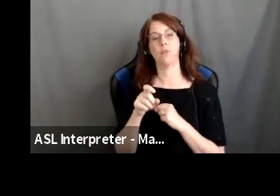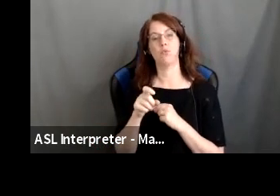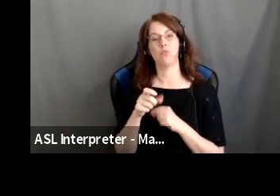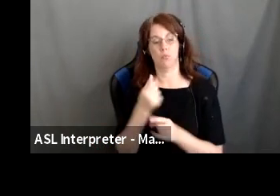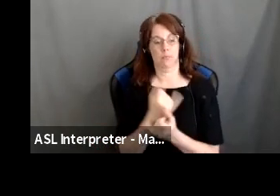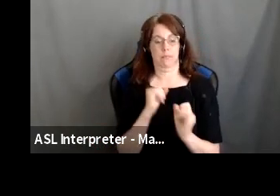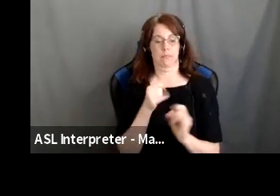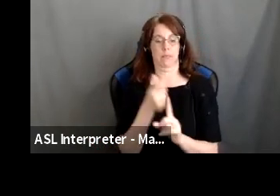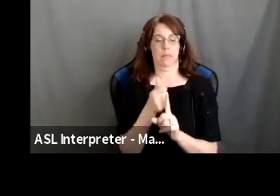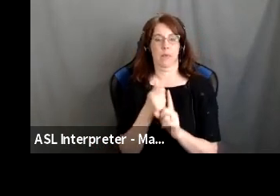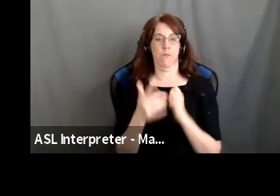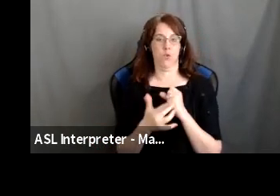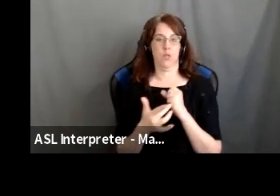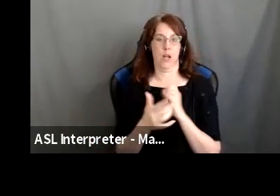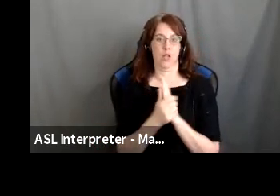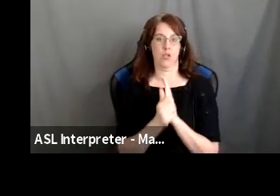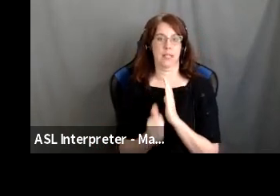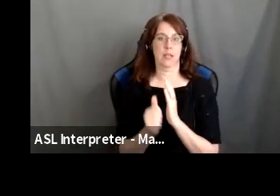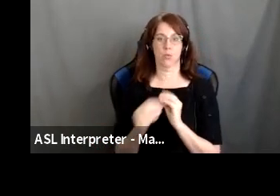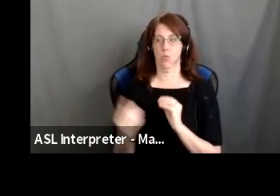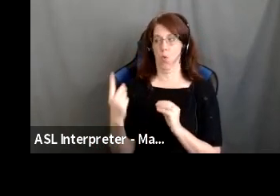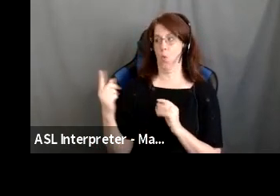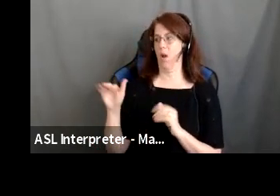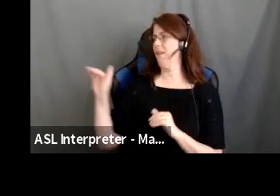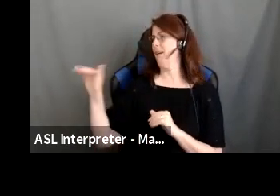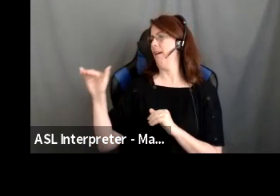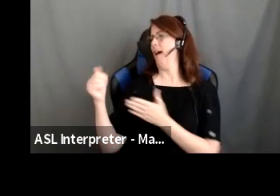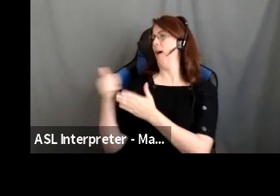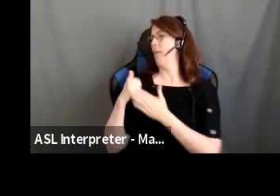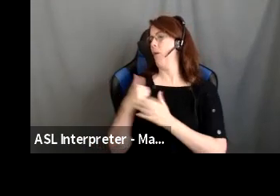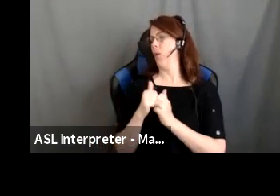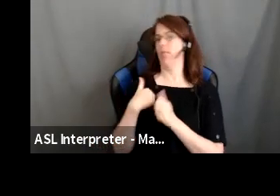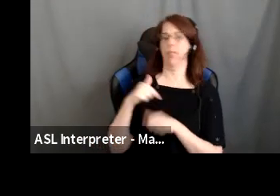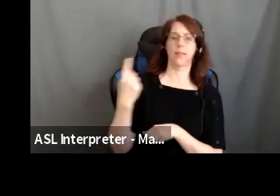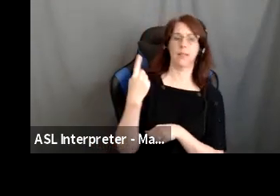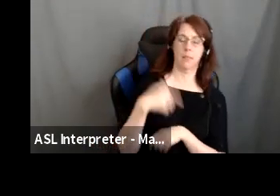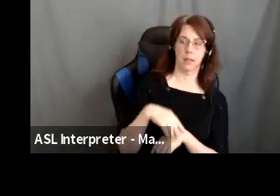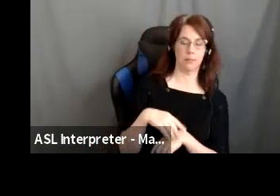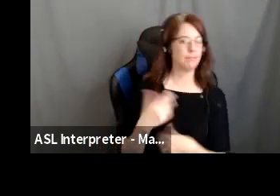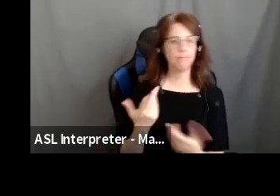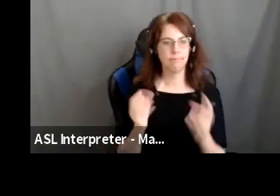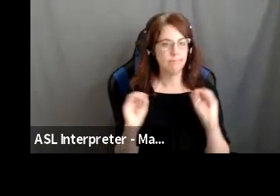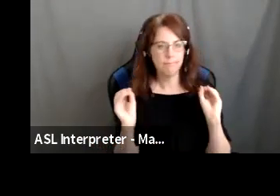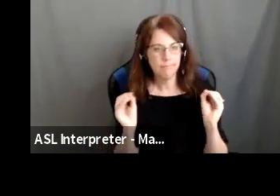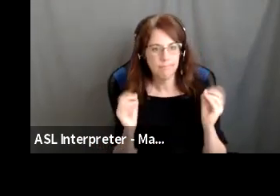own for a lot of those technology skills with nobody around the corner to be able to help them if there's a